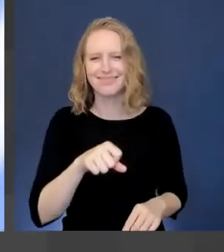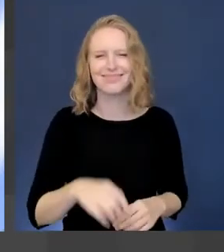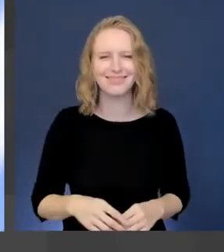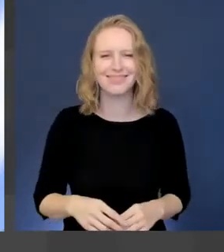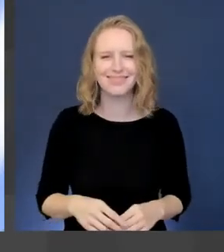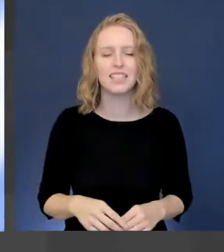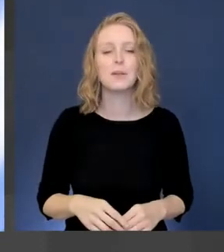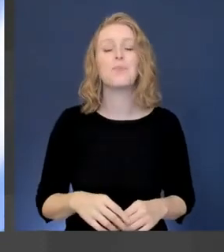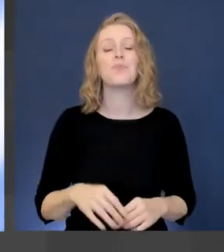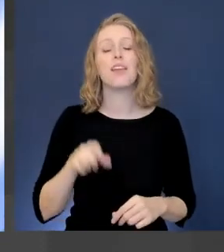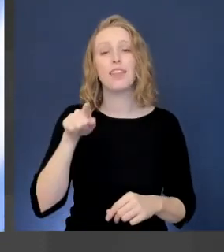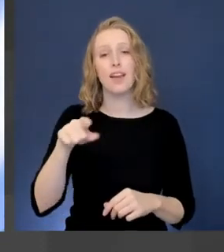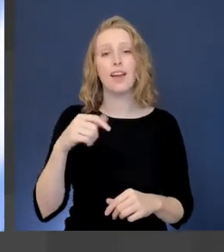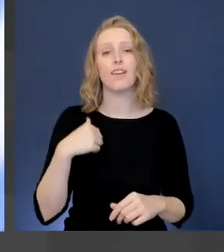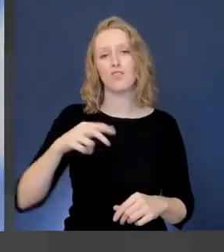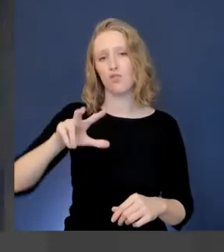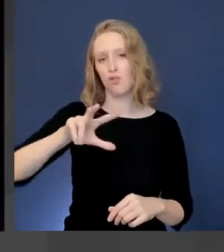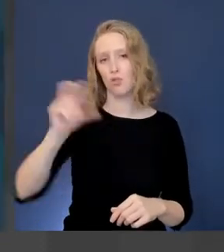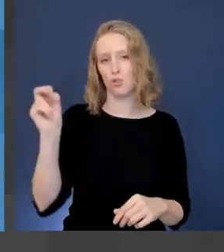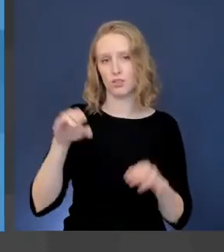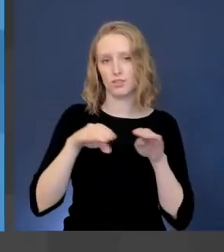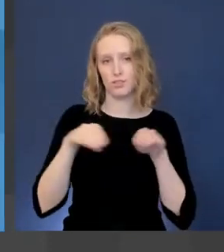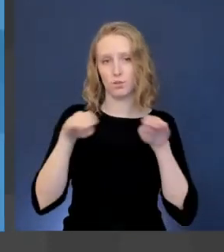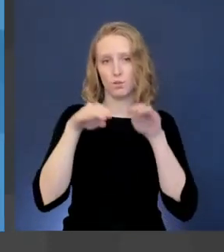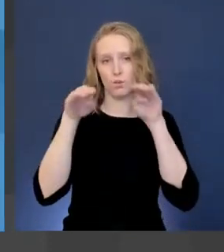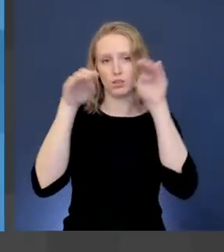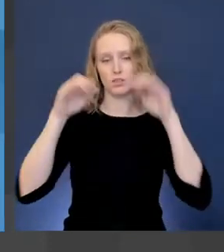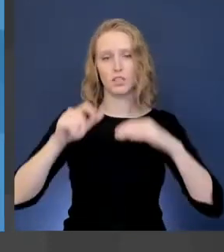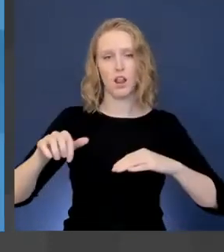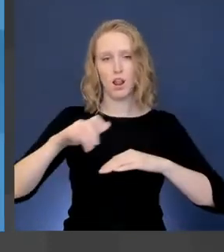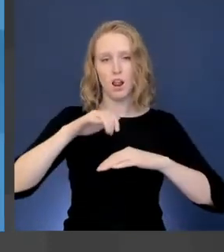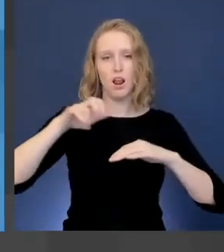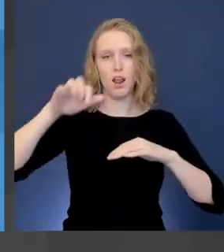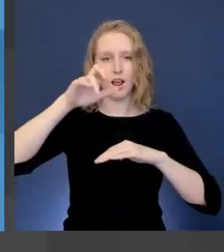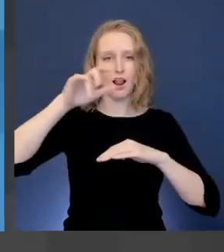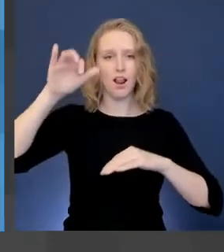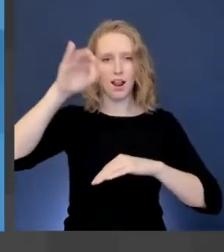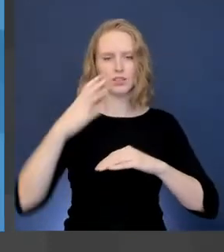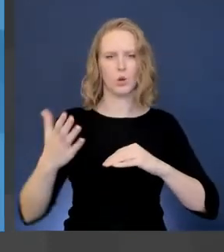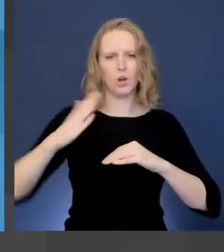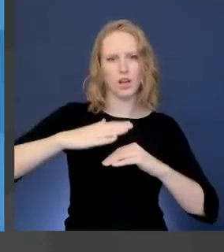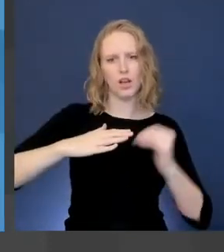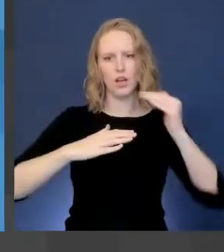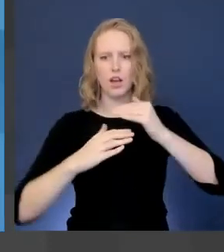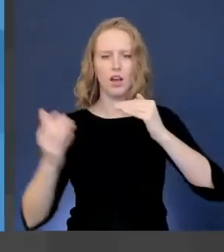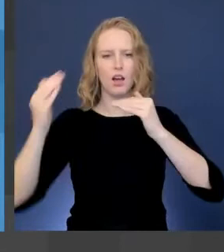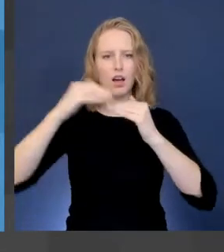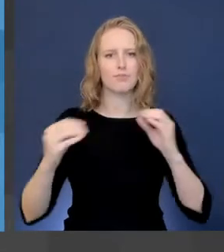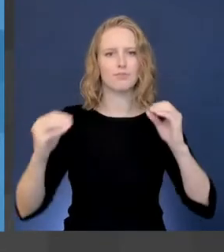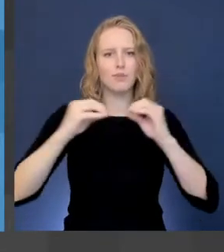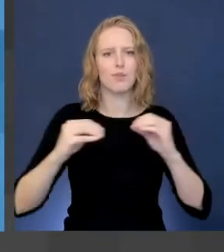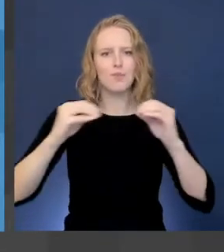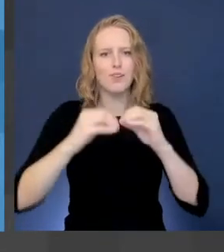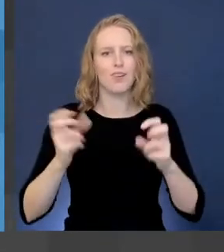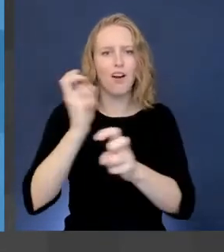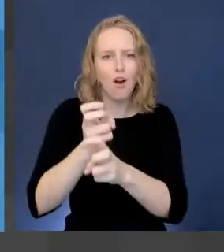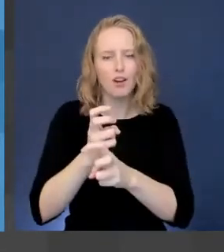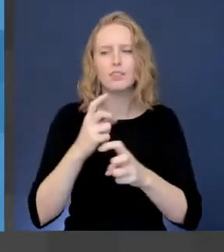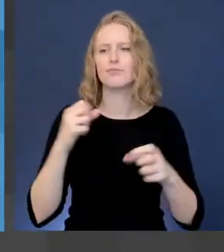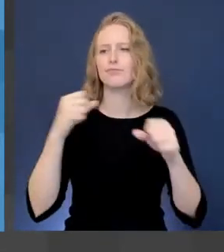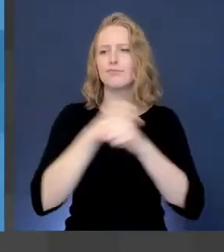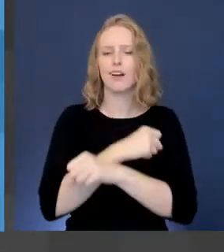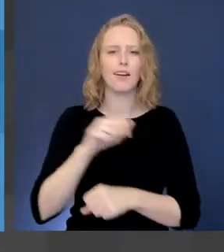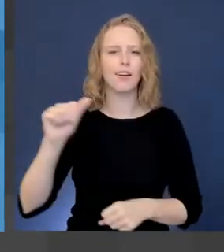with 30 different floors, each floor harder than the one before. And you'll get to fight in arena mobs. You'll get to fight